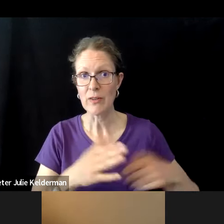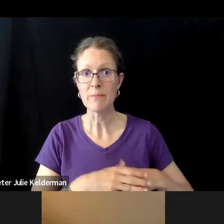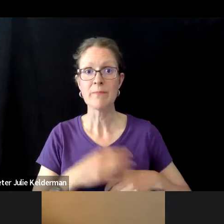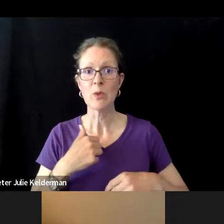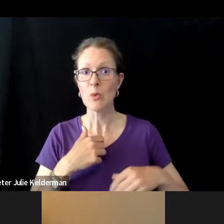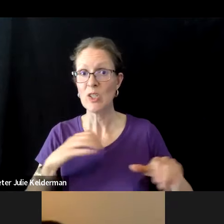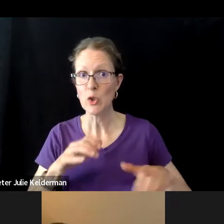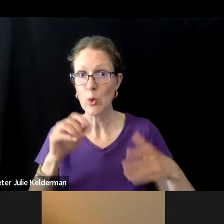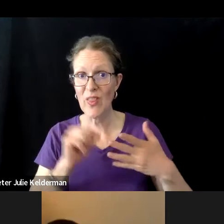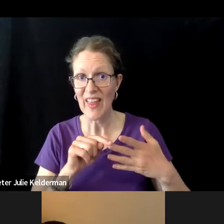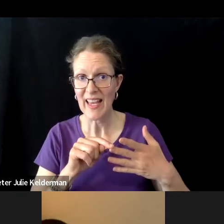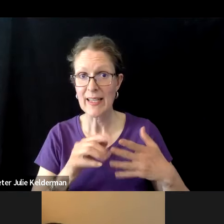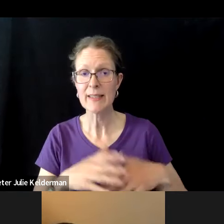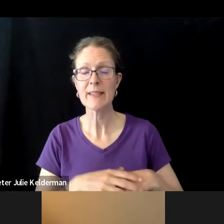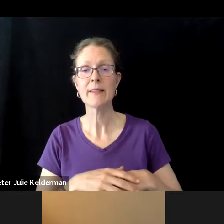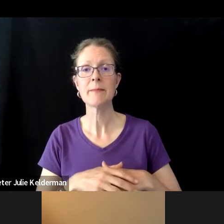And